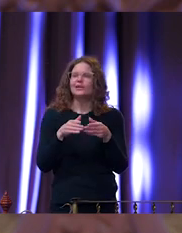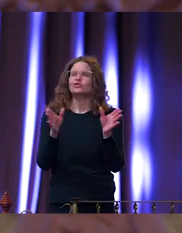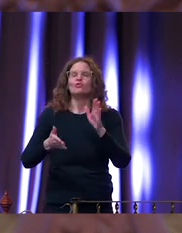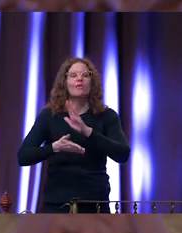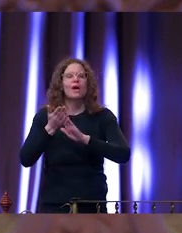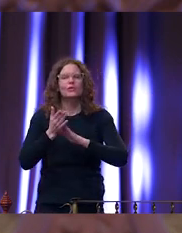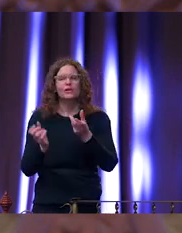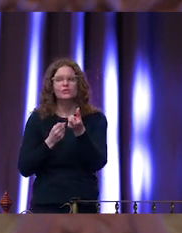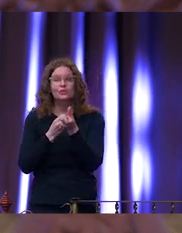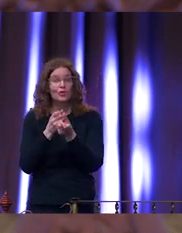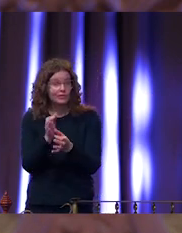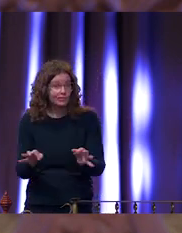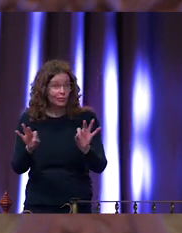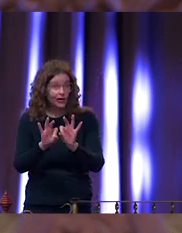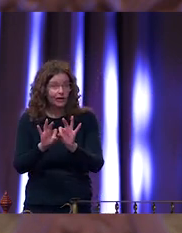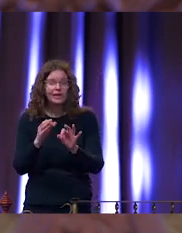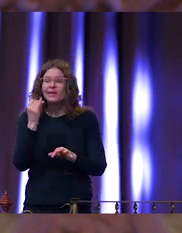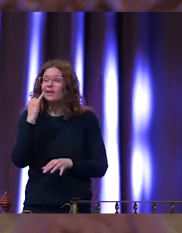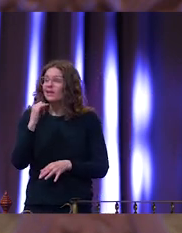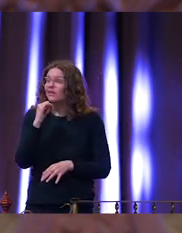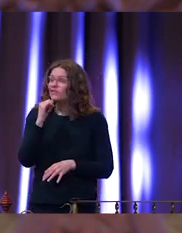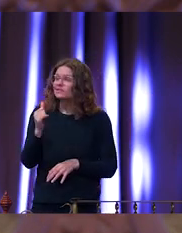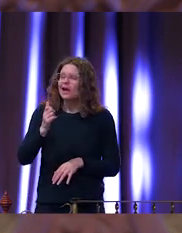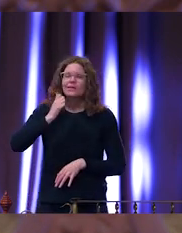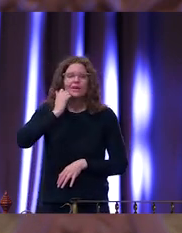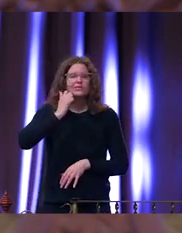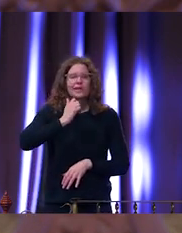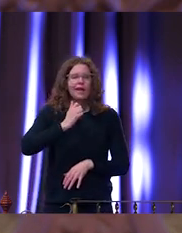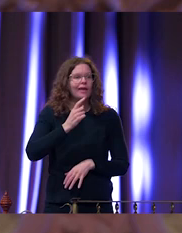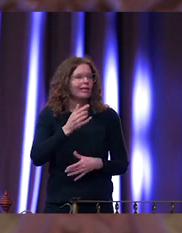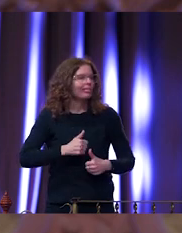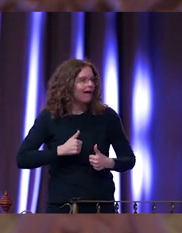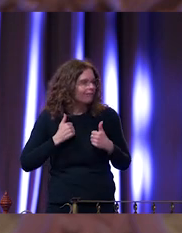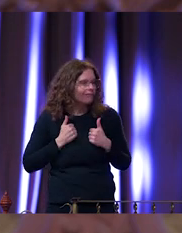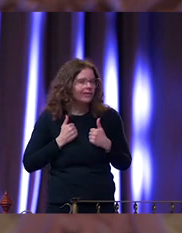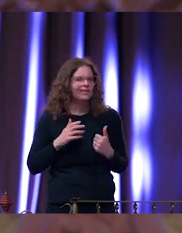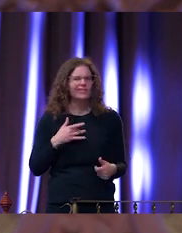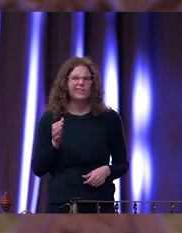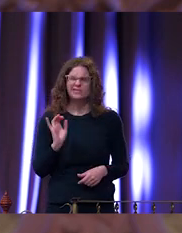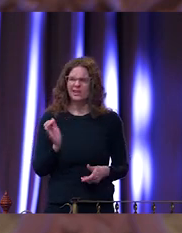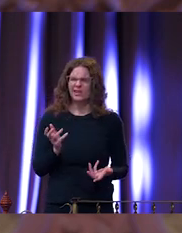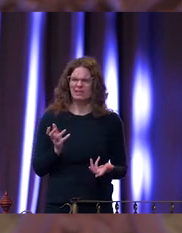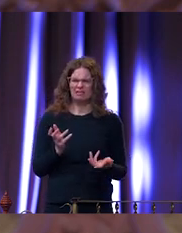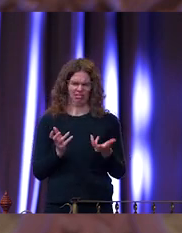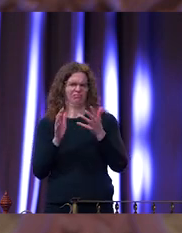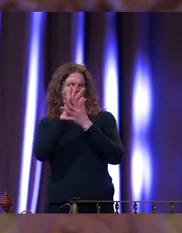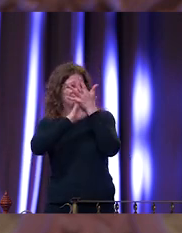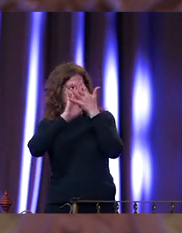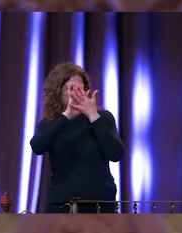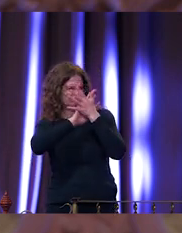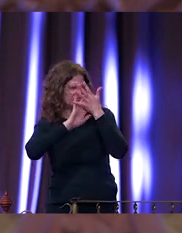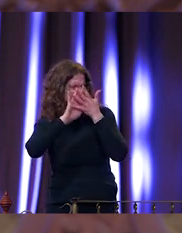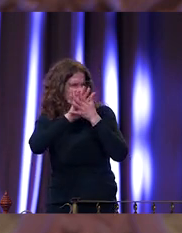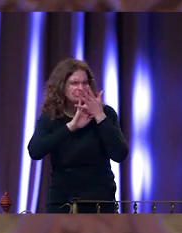because I will say sometimes if you're not in the day-to-day business of it, it just feels a little mushy, right?